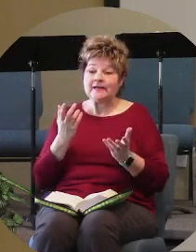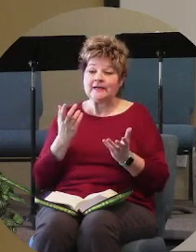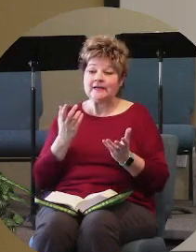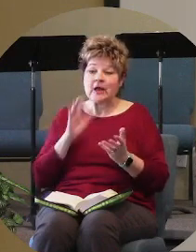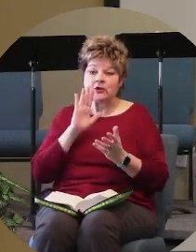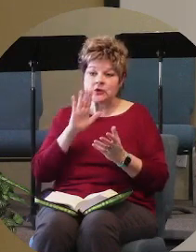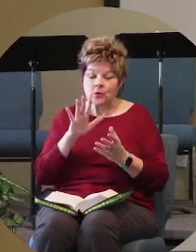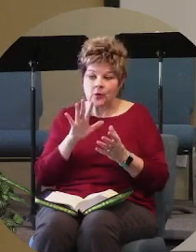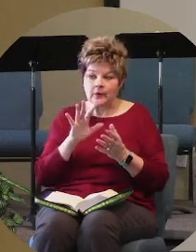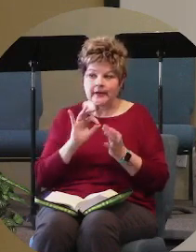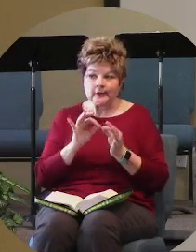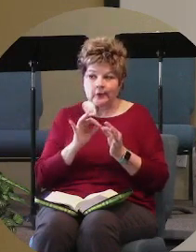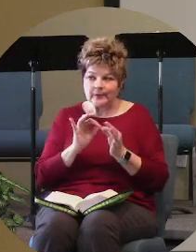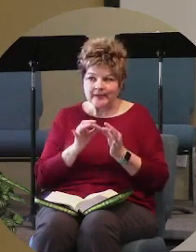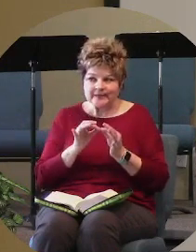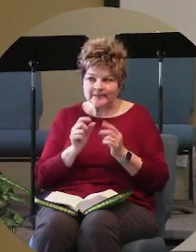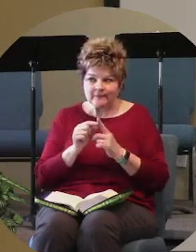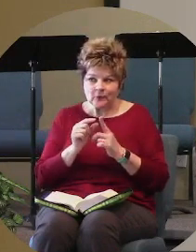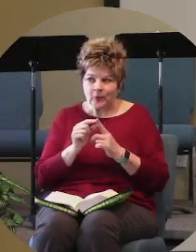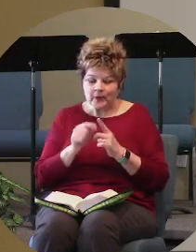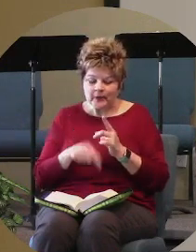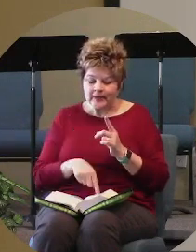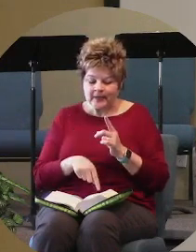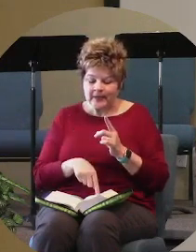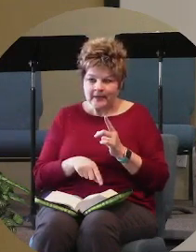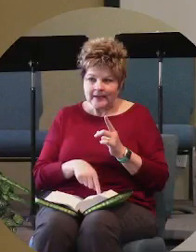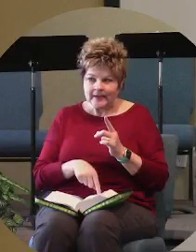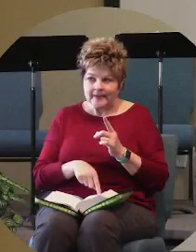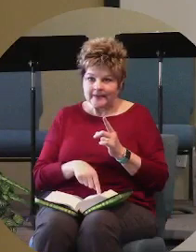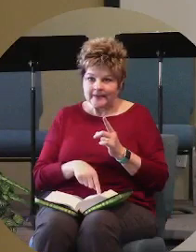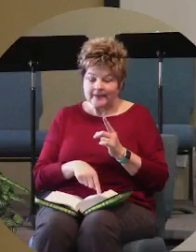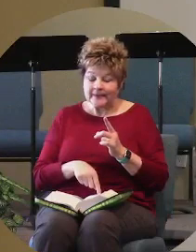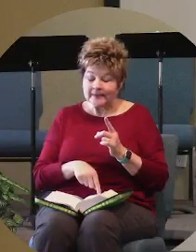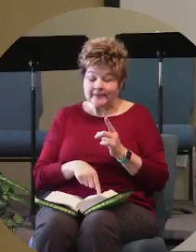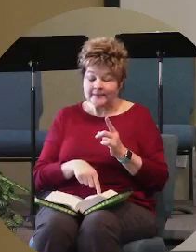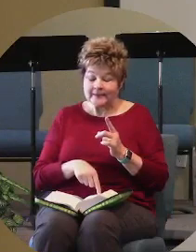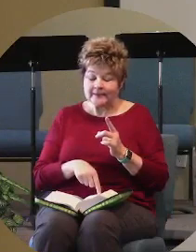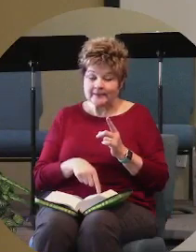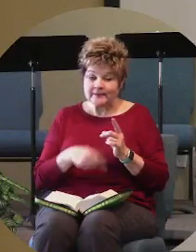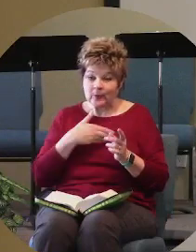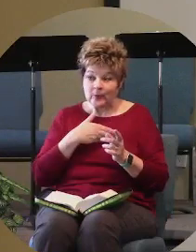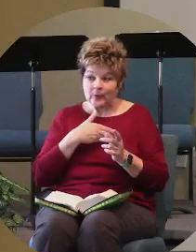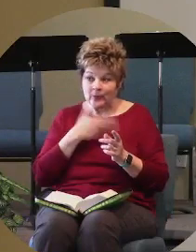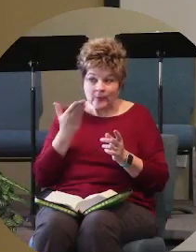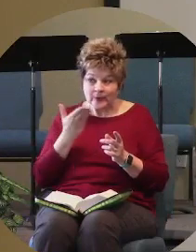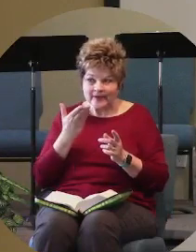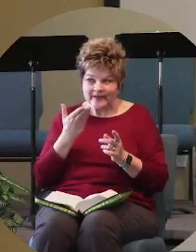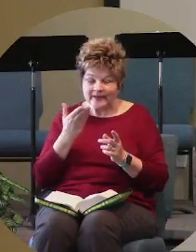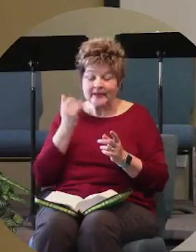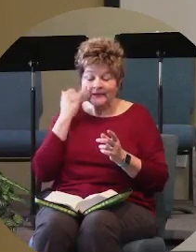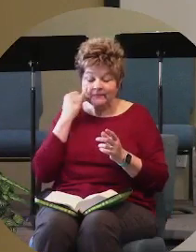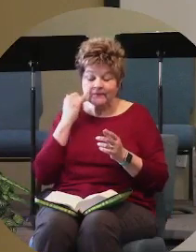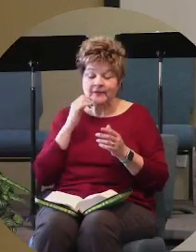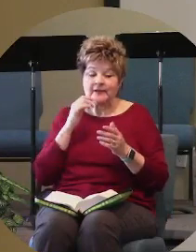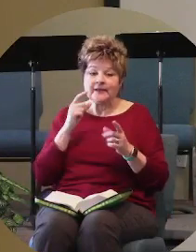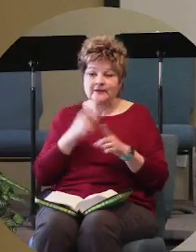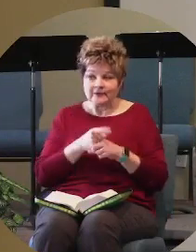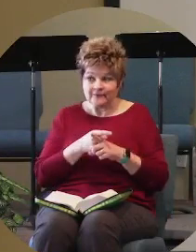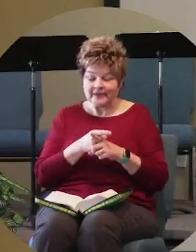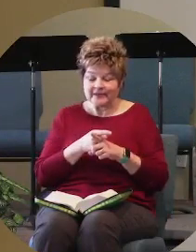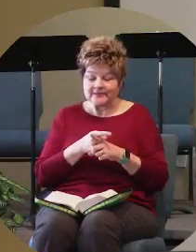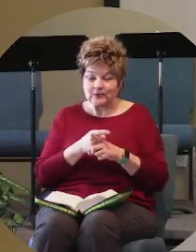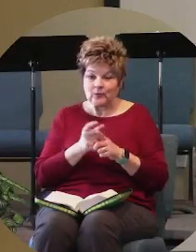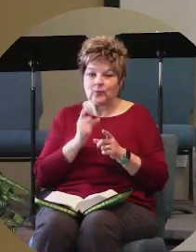Your interpretation of the word is immaterial if it conflicts with what it really means.